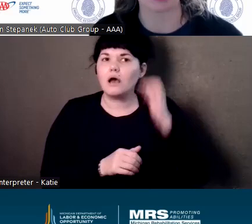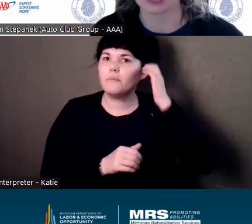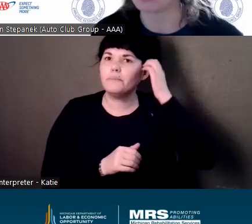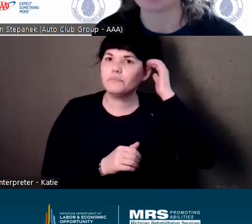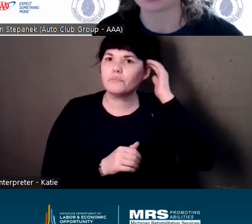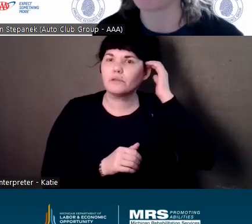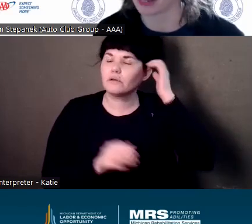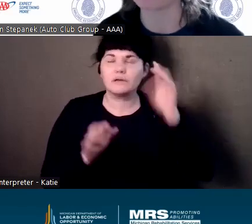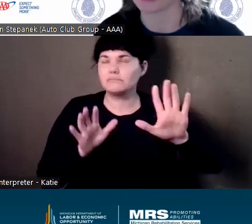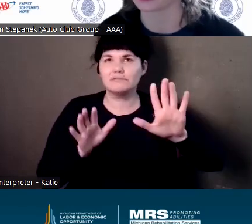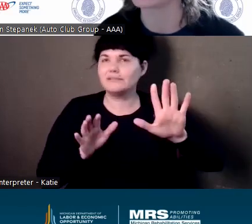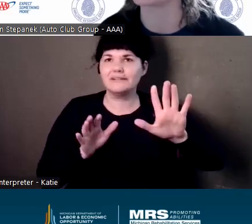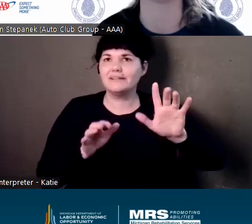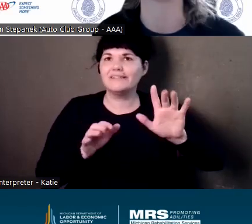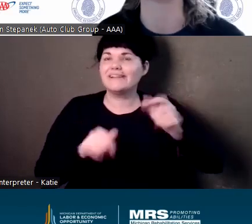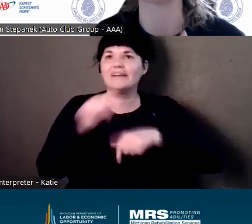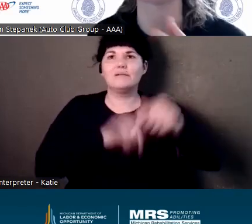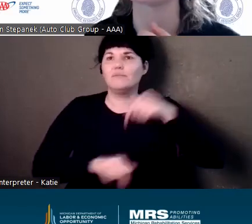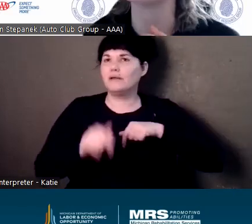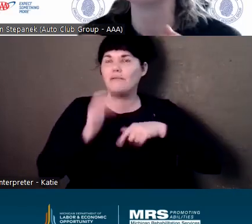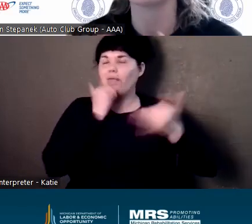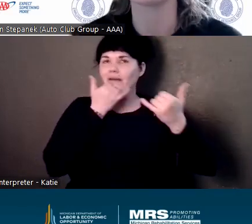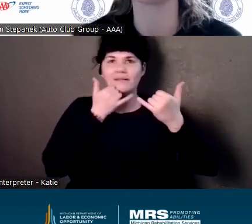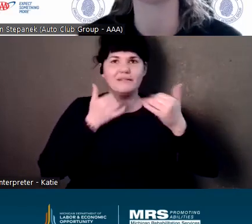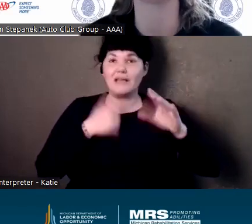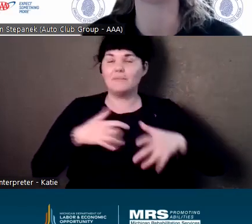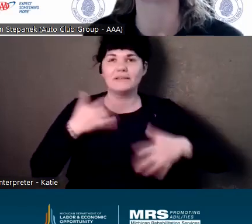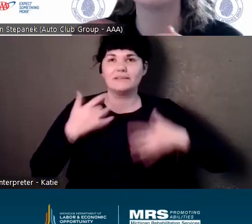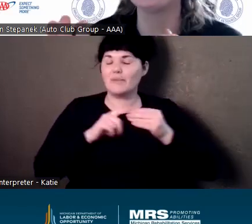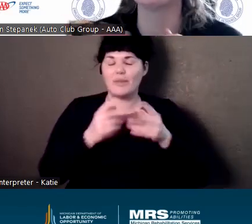sorry, I'm getting ahead of myself. I am really excited about this position.